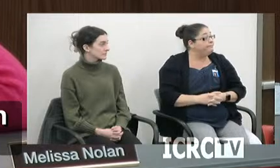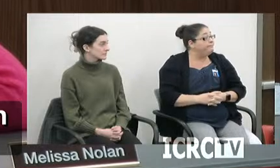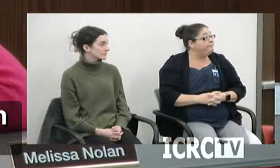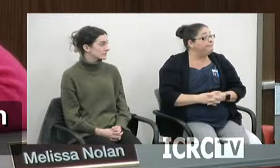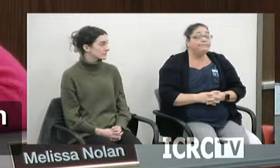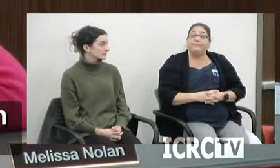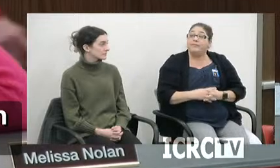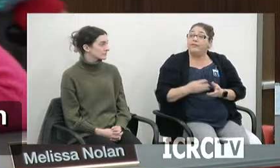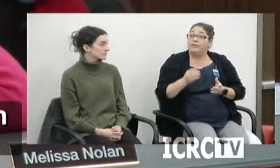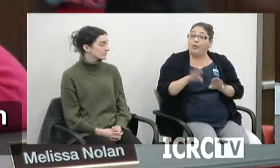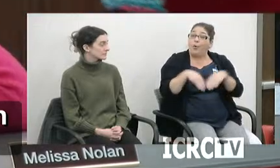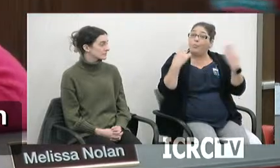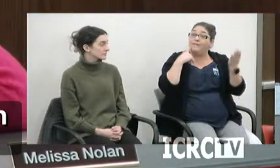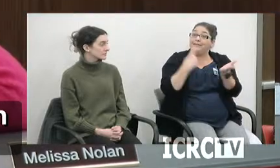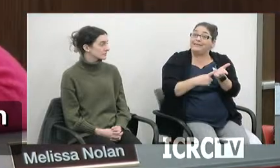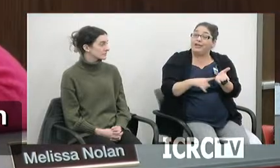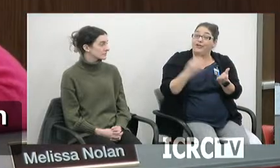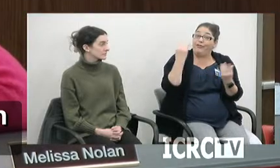Thoughts?